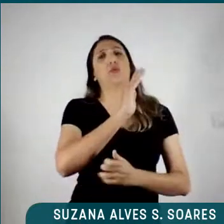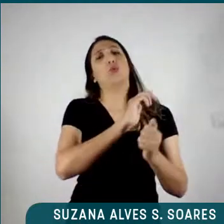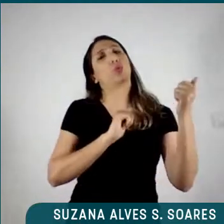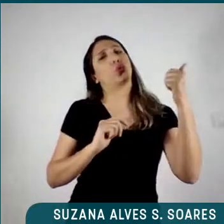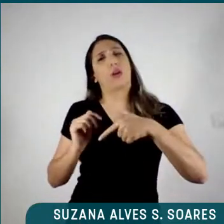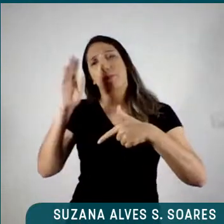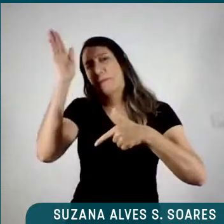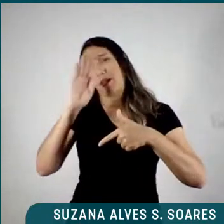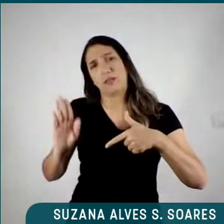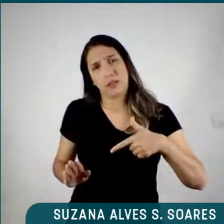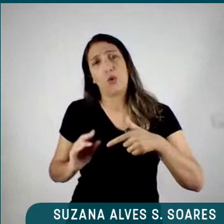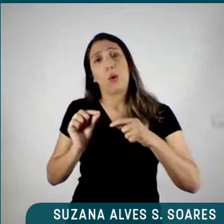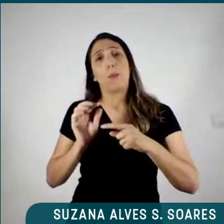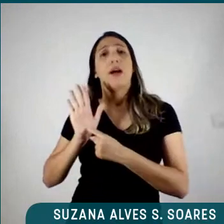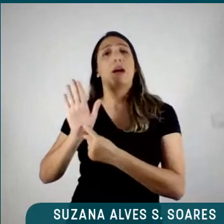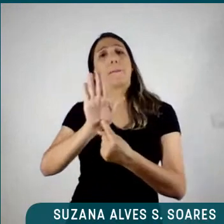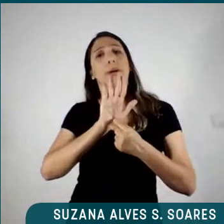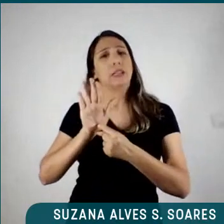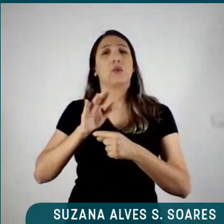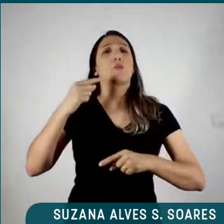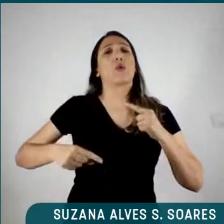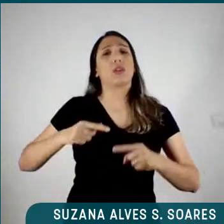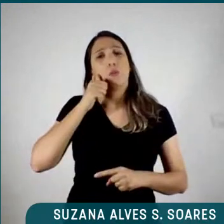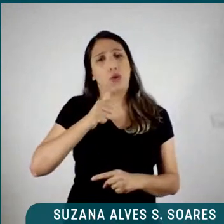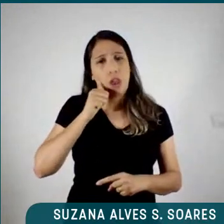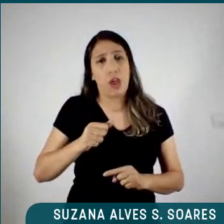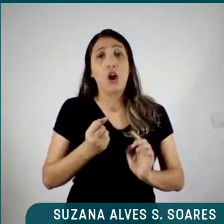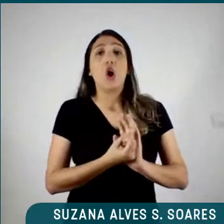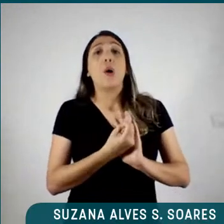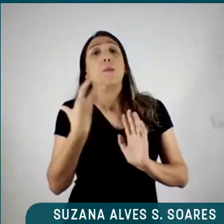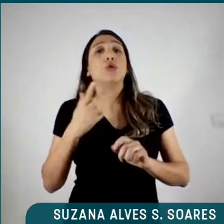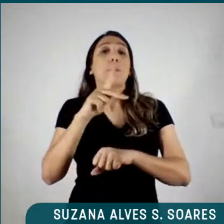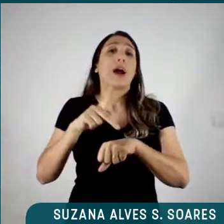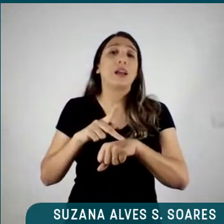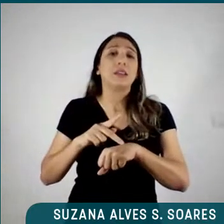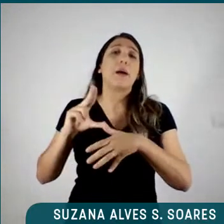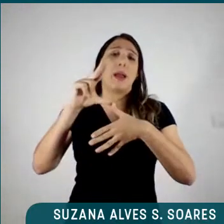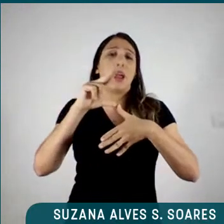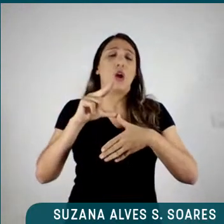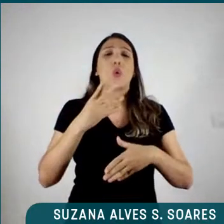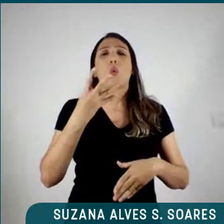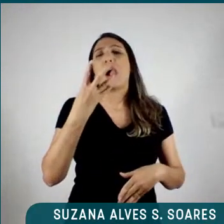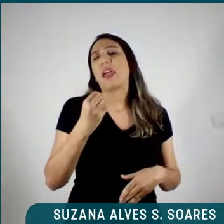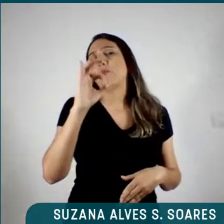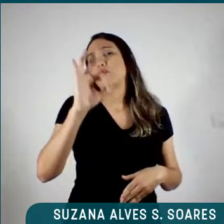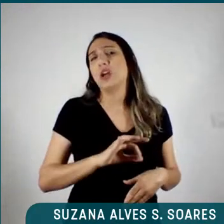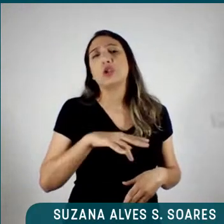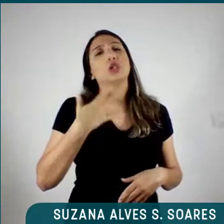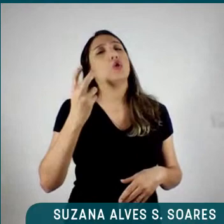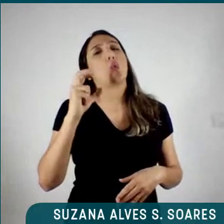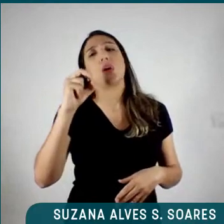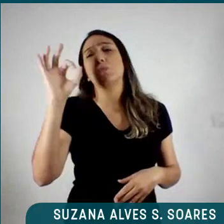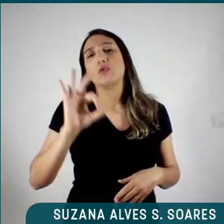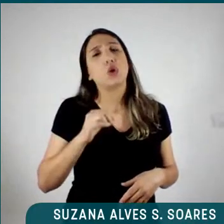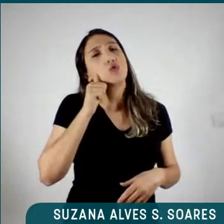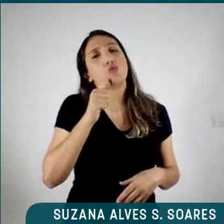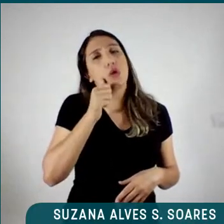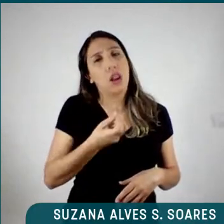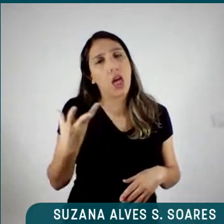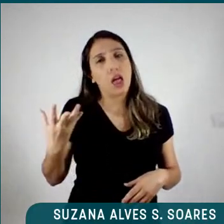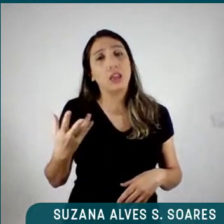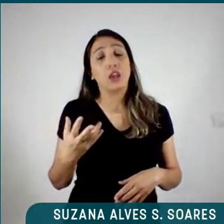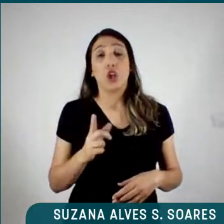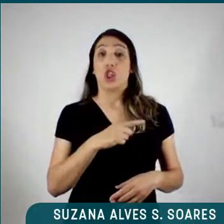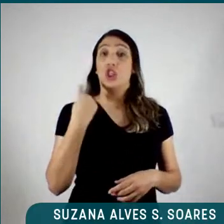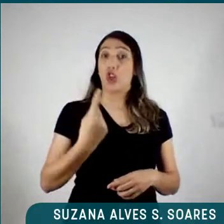that overcame Brazil in terms of the gender. We have some Latin American